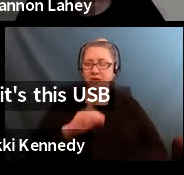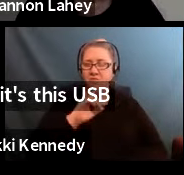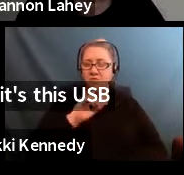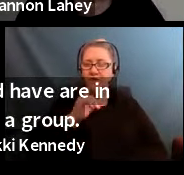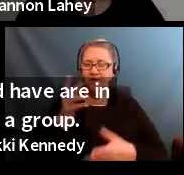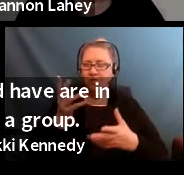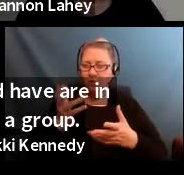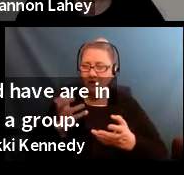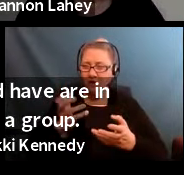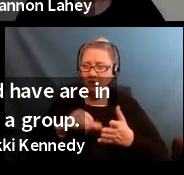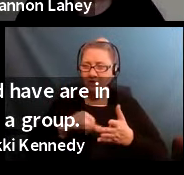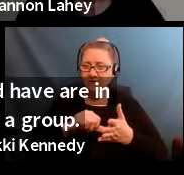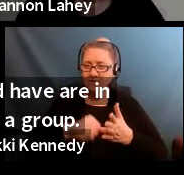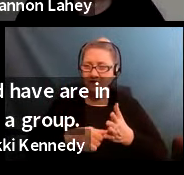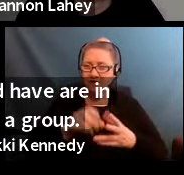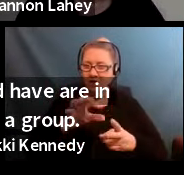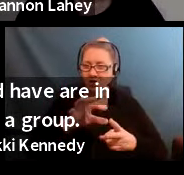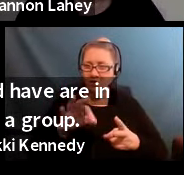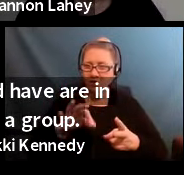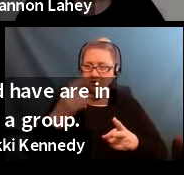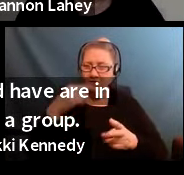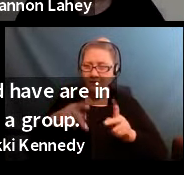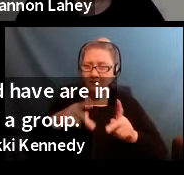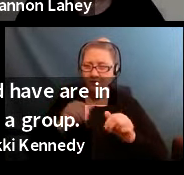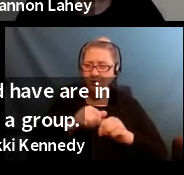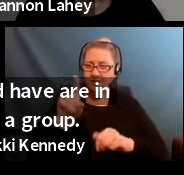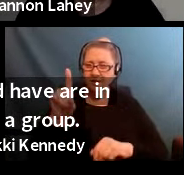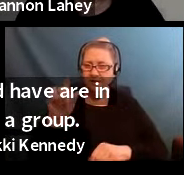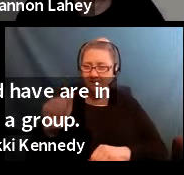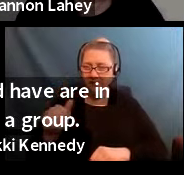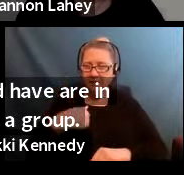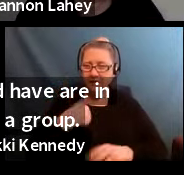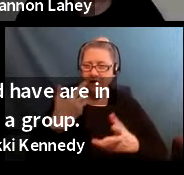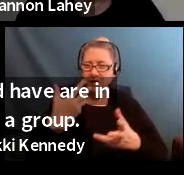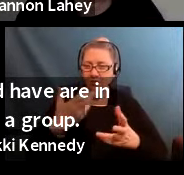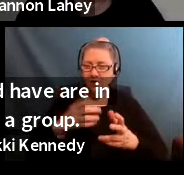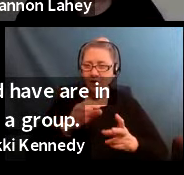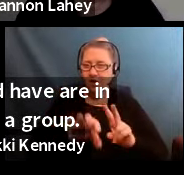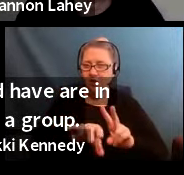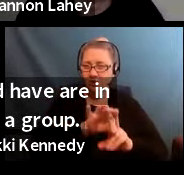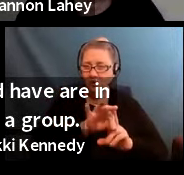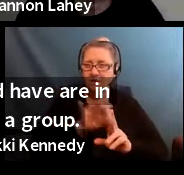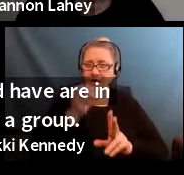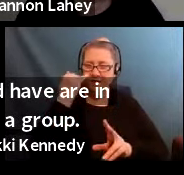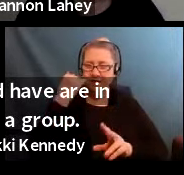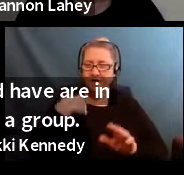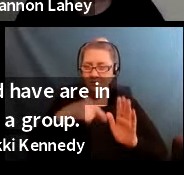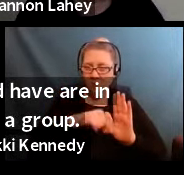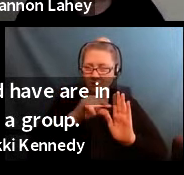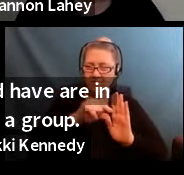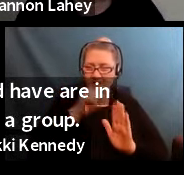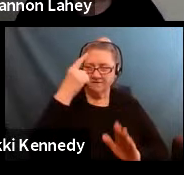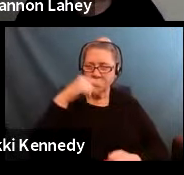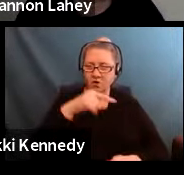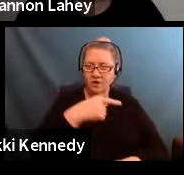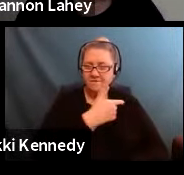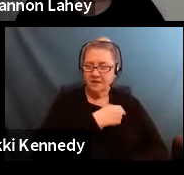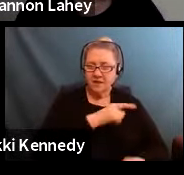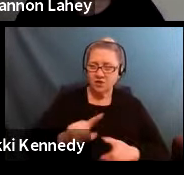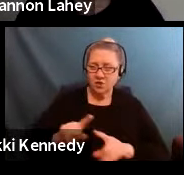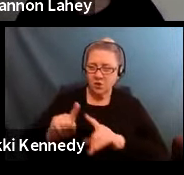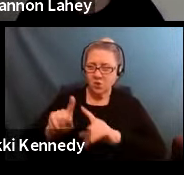with disabilities. I want to have a choice, if I'm qualified for a vaccine, to go to a site that is going to be best and